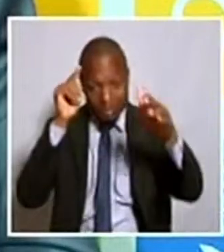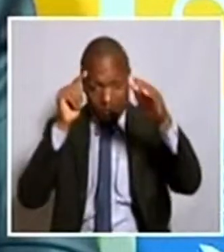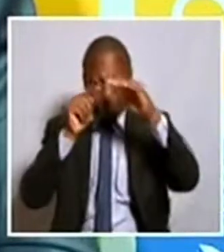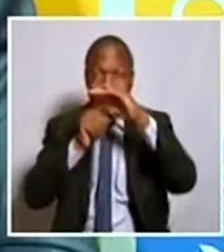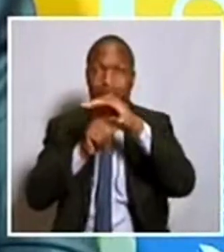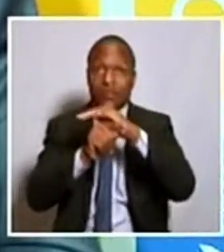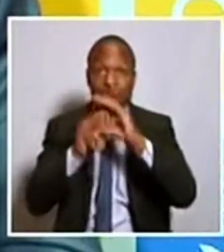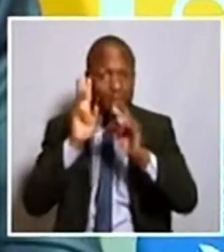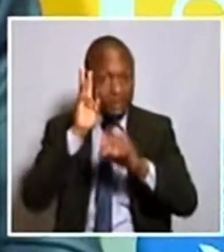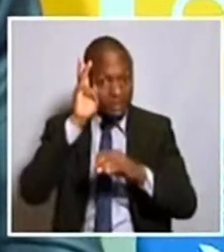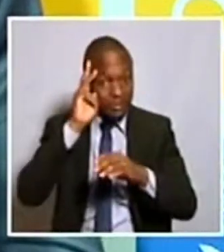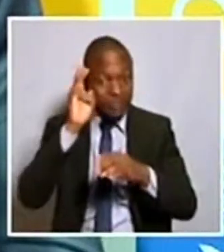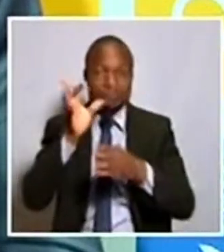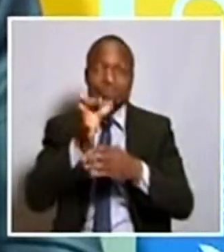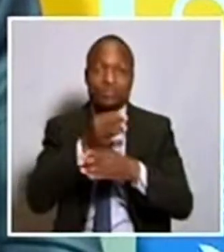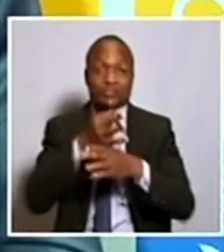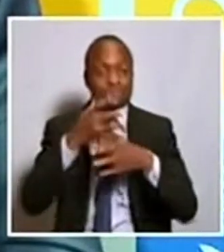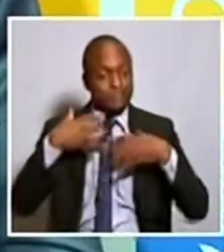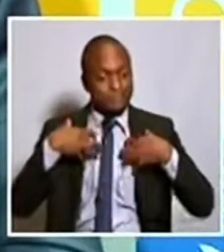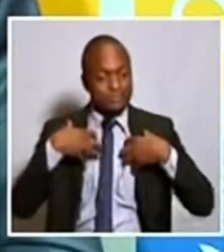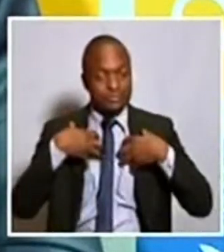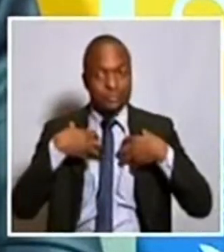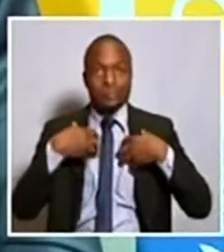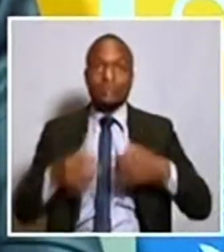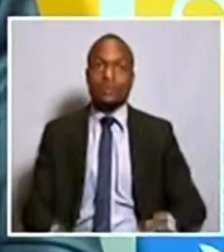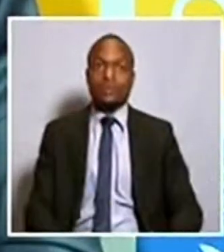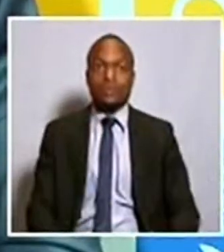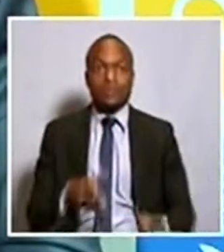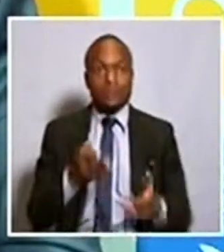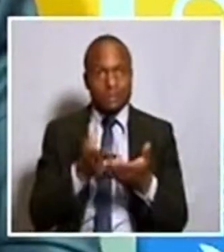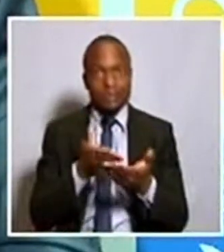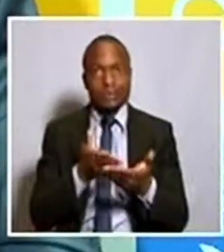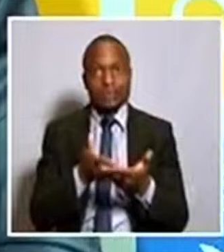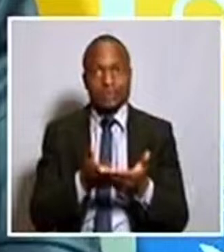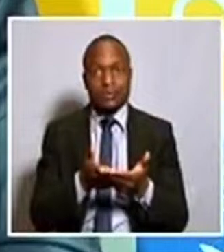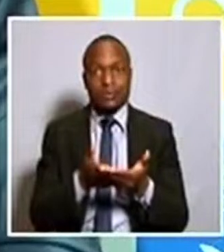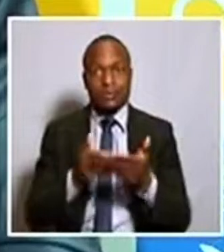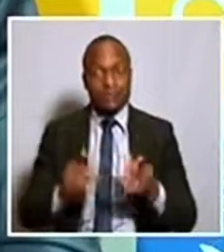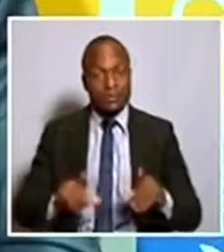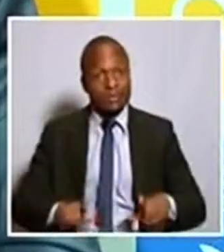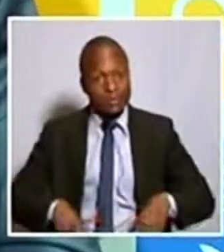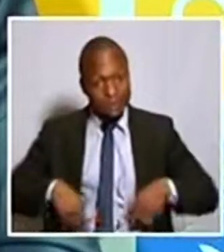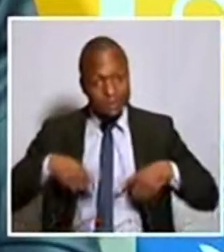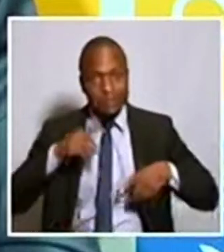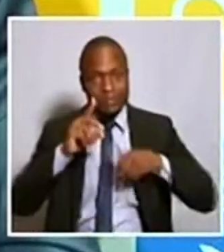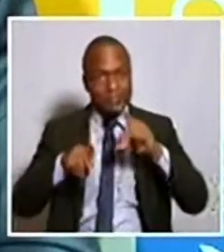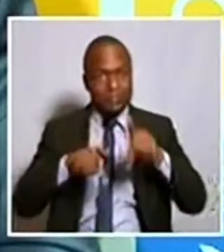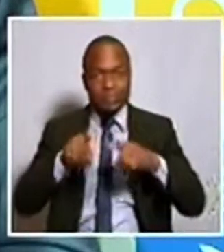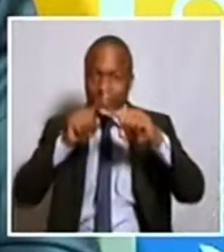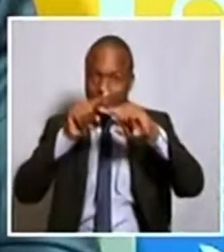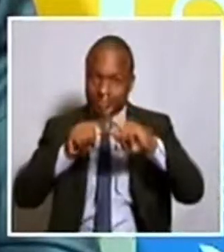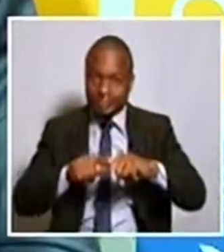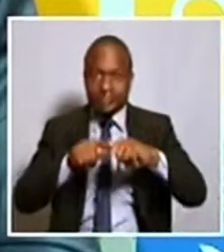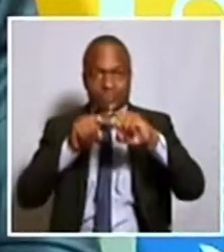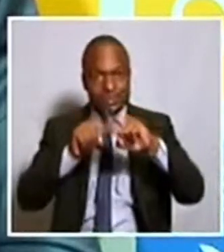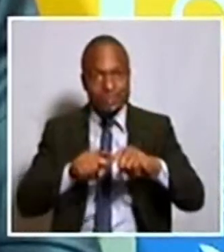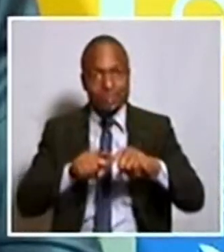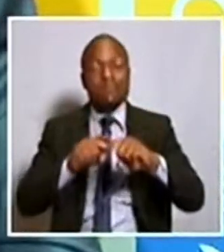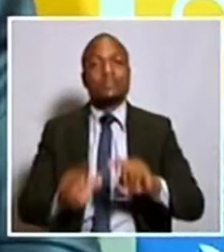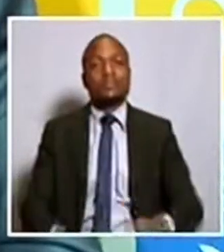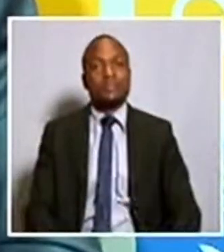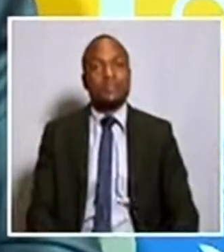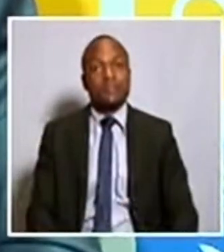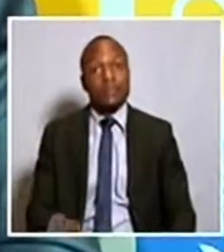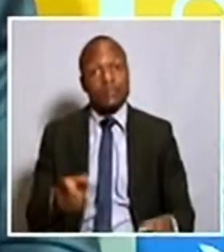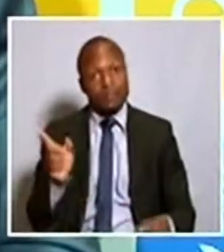and Livestock. And indeed, this is where the livelihood of our people depends on,